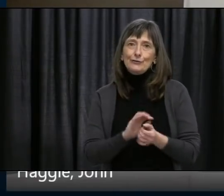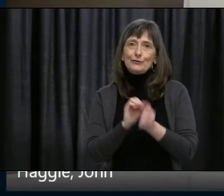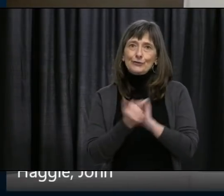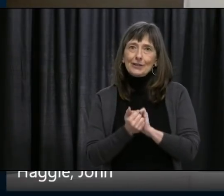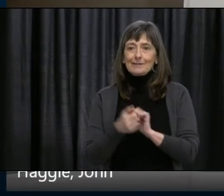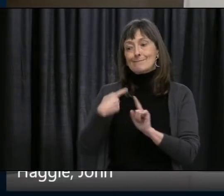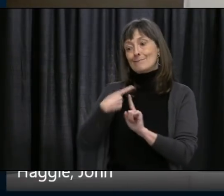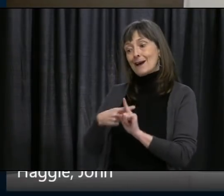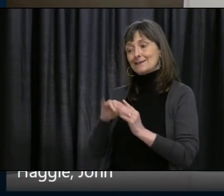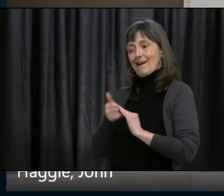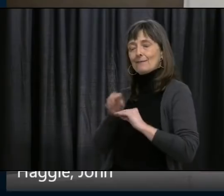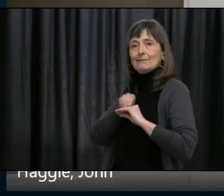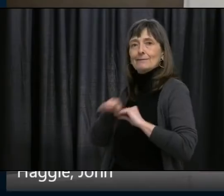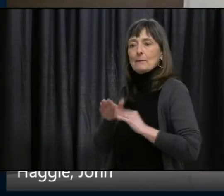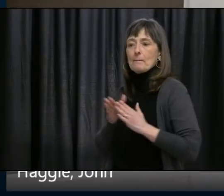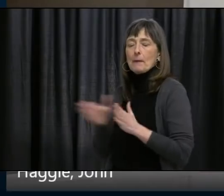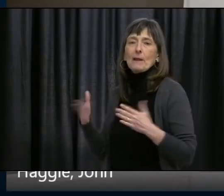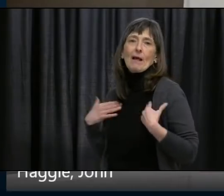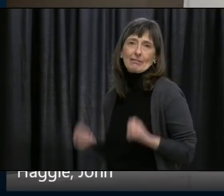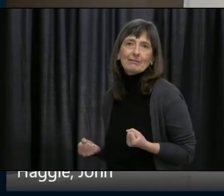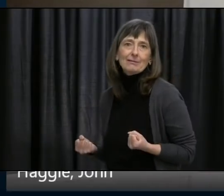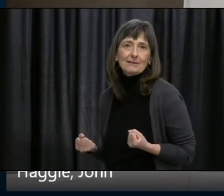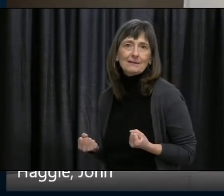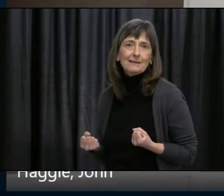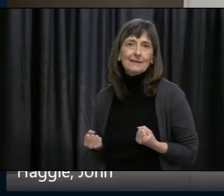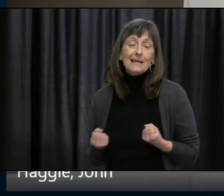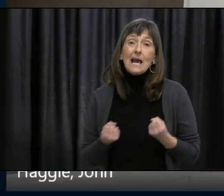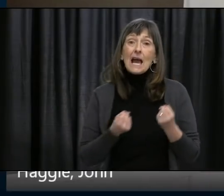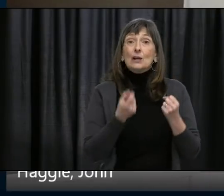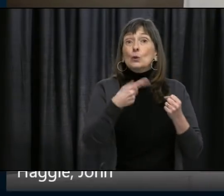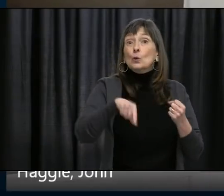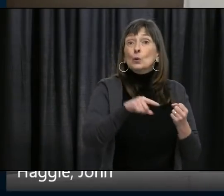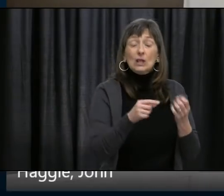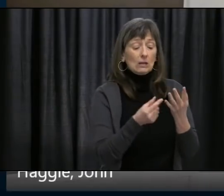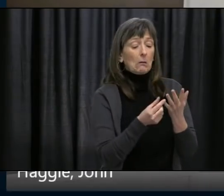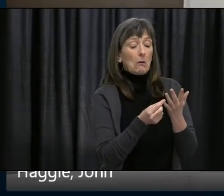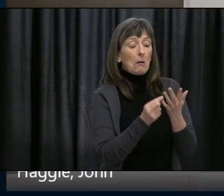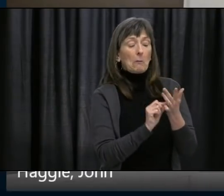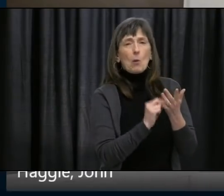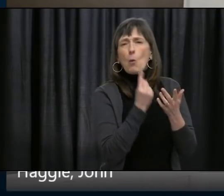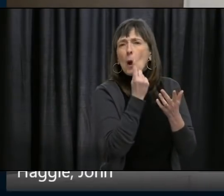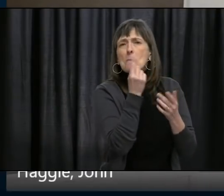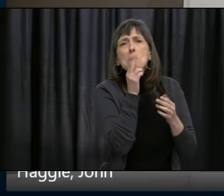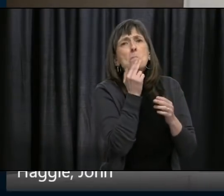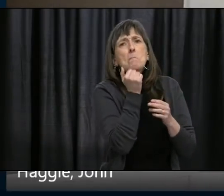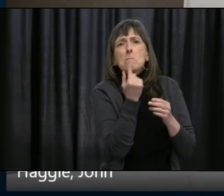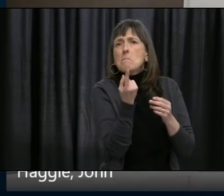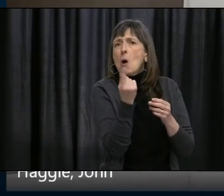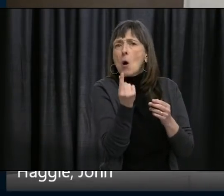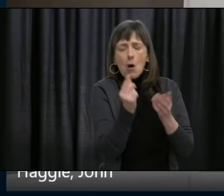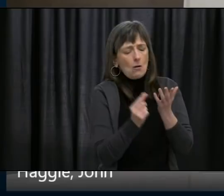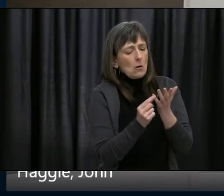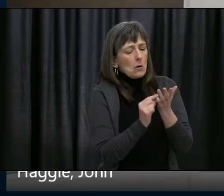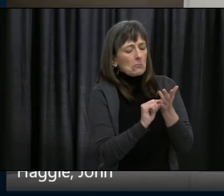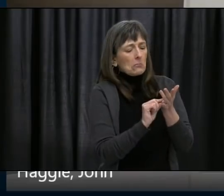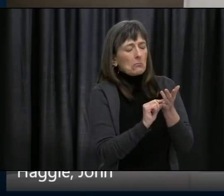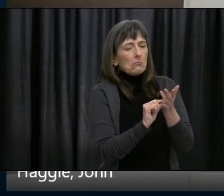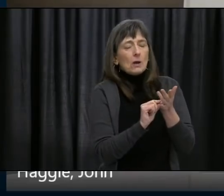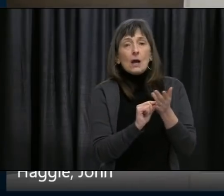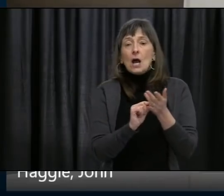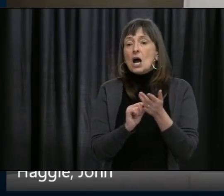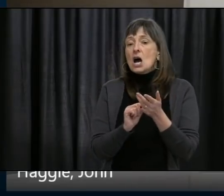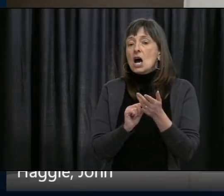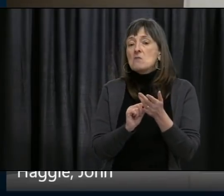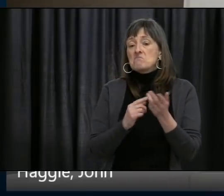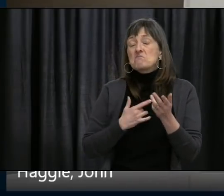we do, it is highly likely that someone else will get COVID-19 and someone else may get very sick from it.